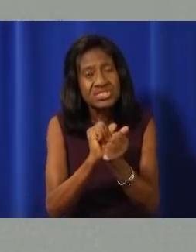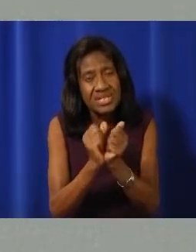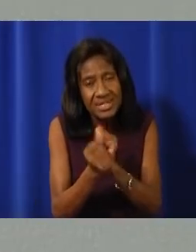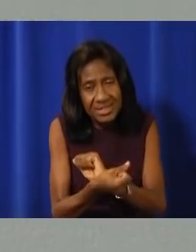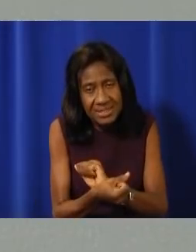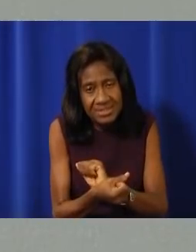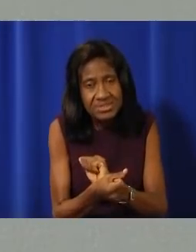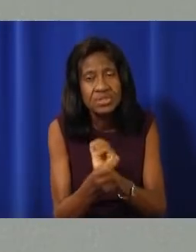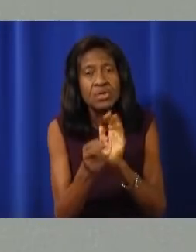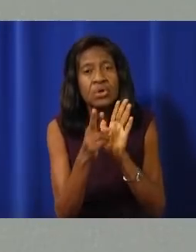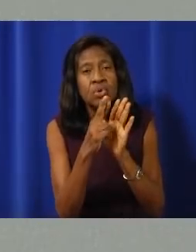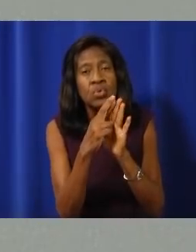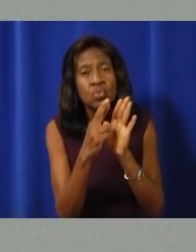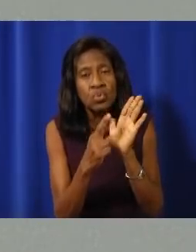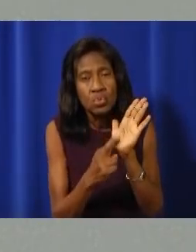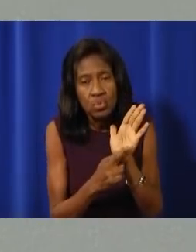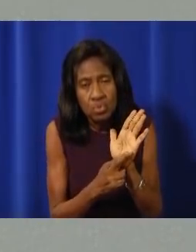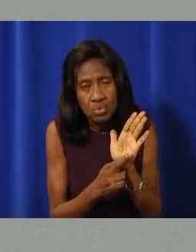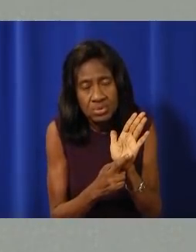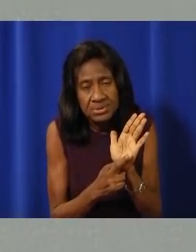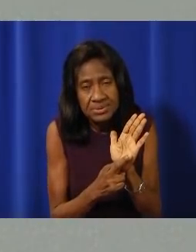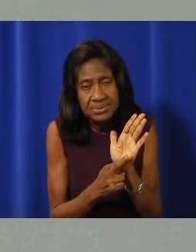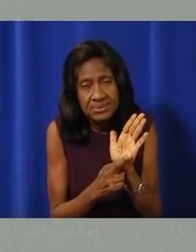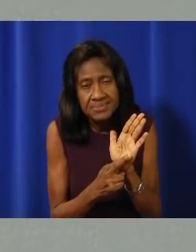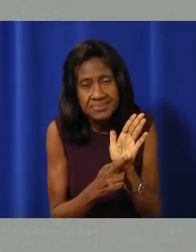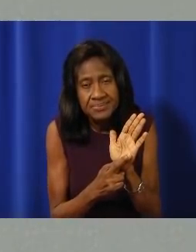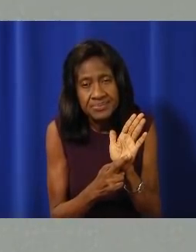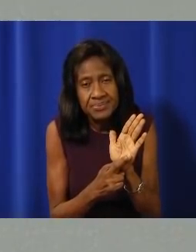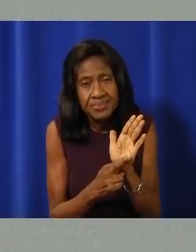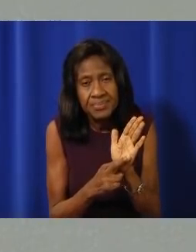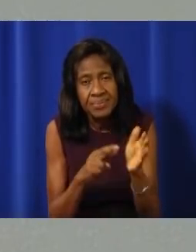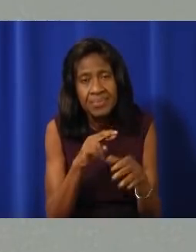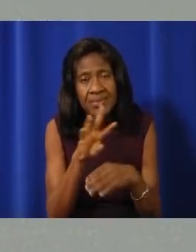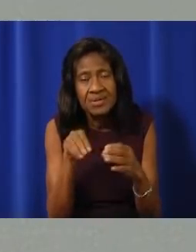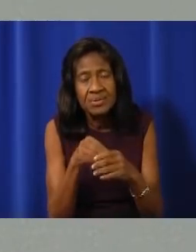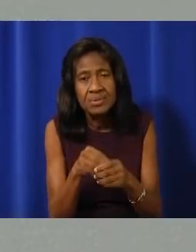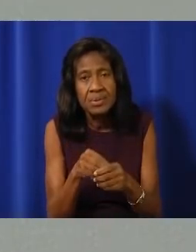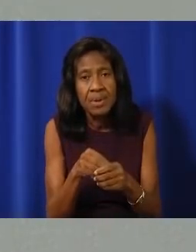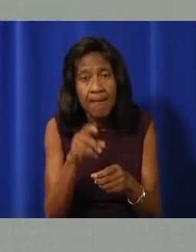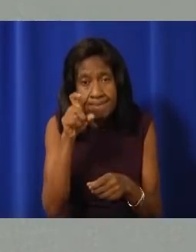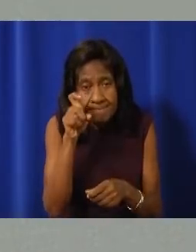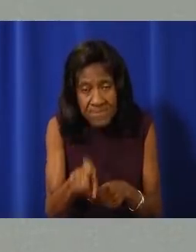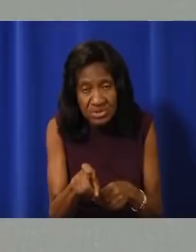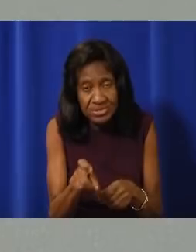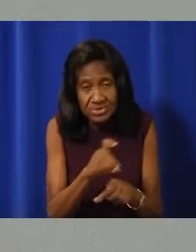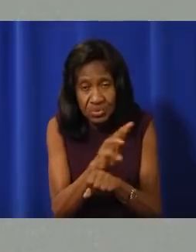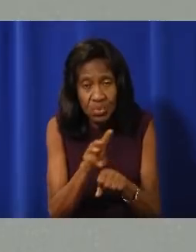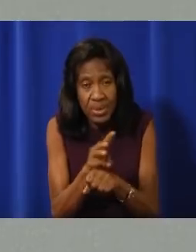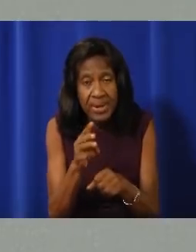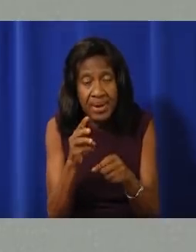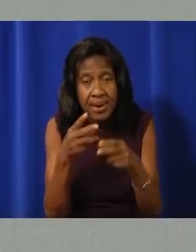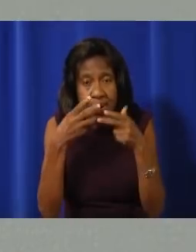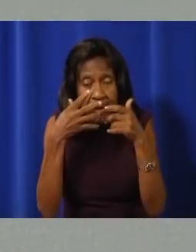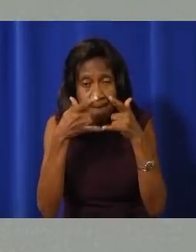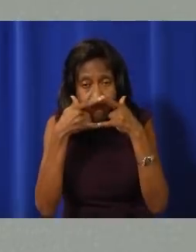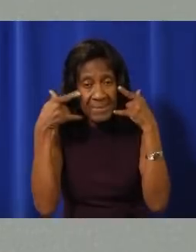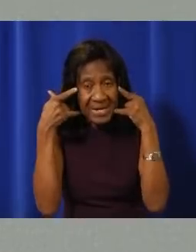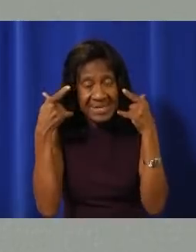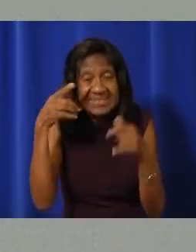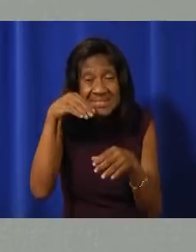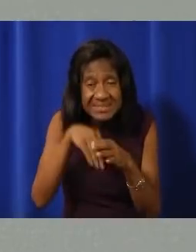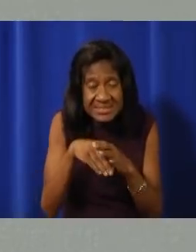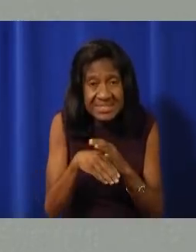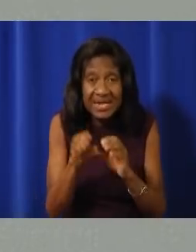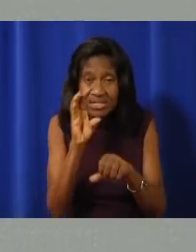regulations. Some of these changes include mandating masks in indoor areas, including